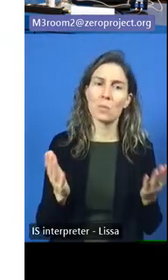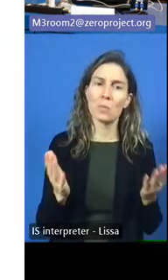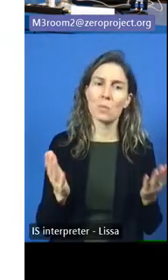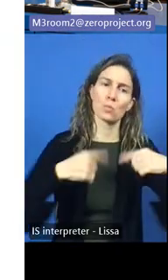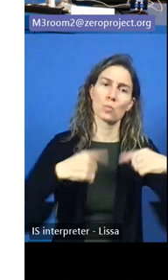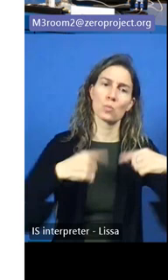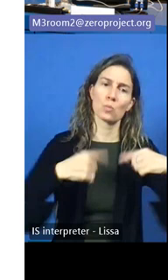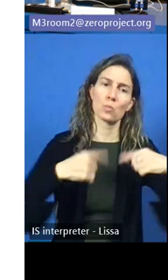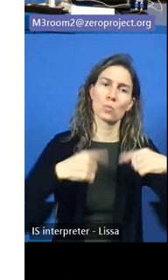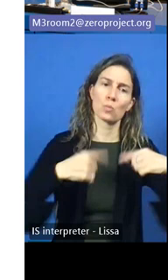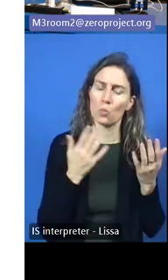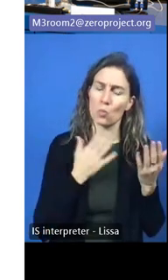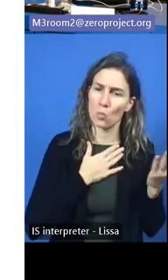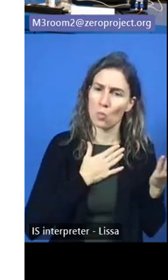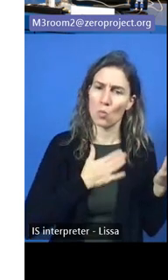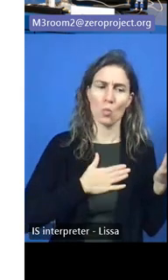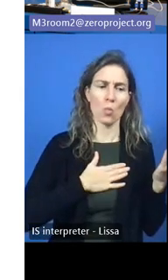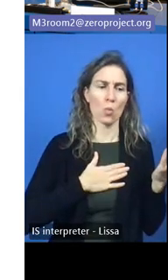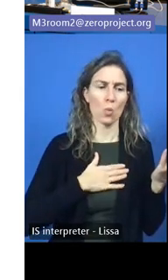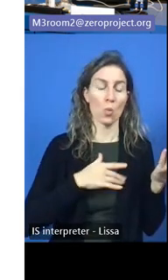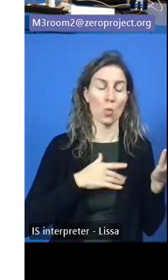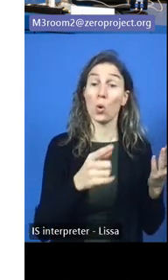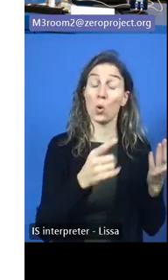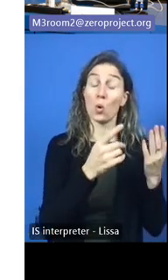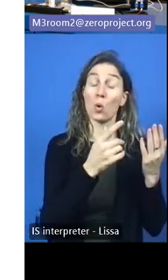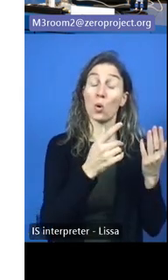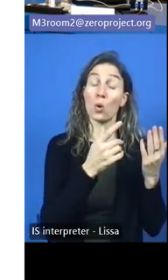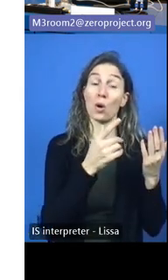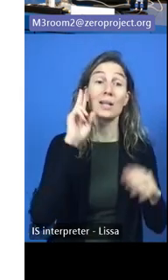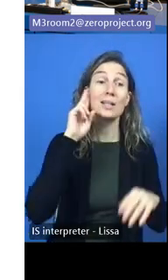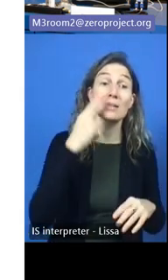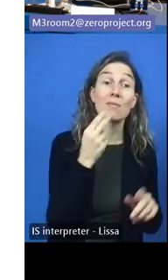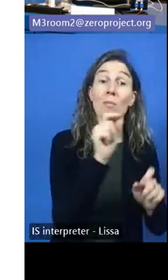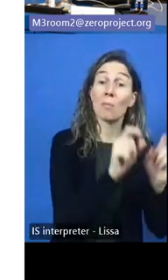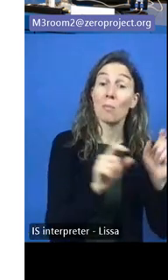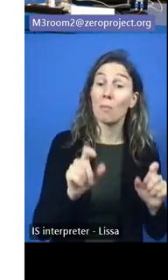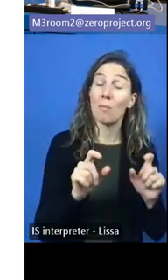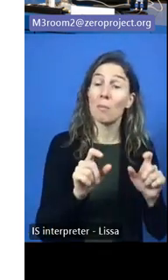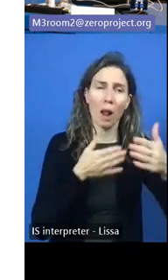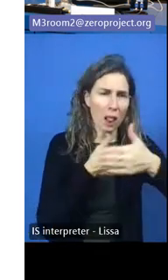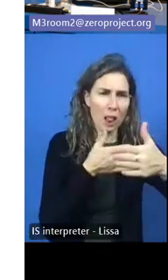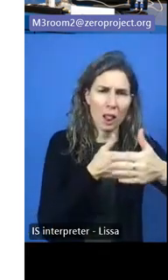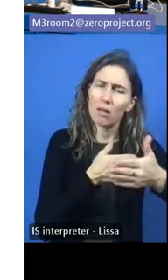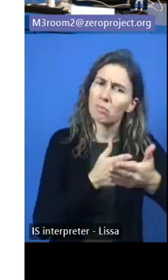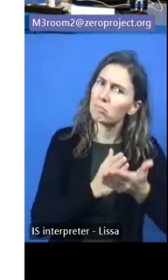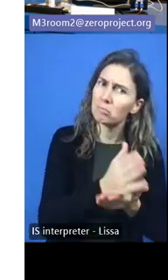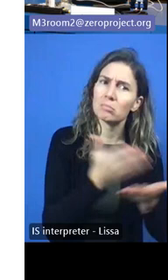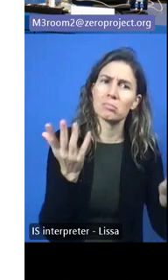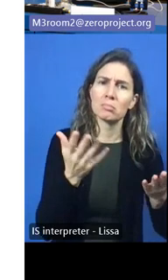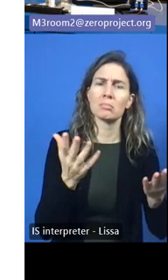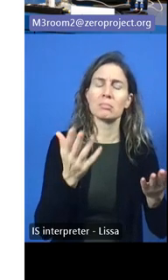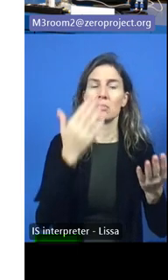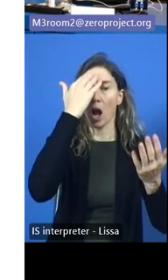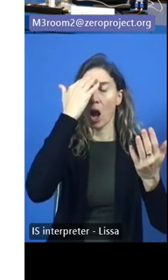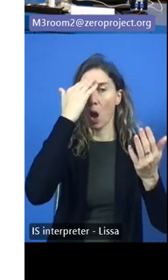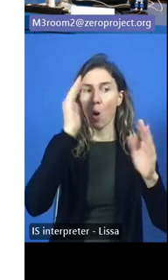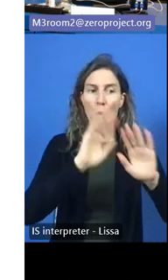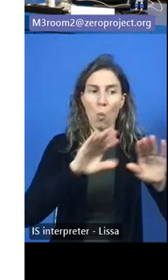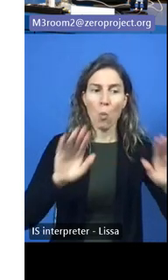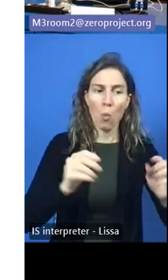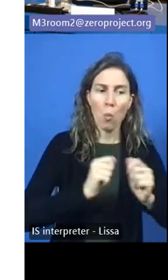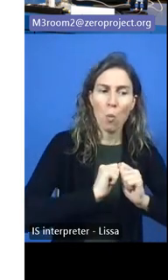people by being allies in promoting their rights and opportunities. We work to spread awareness and inclusion through